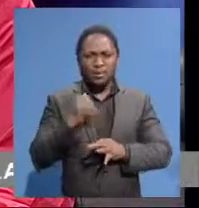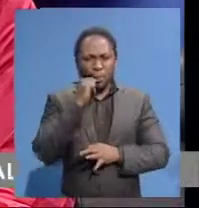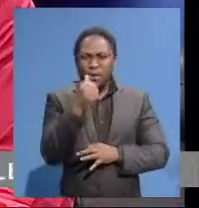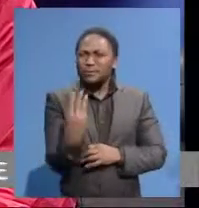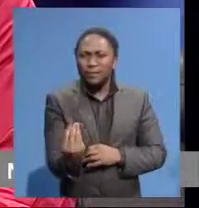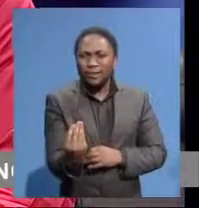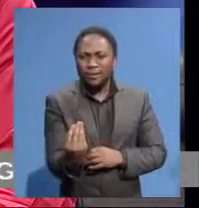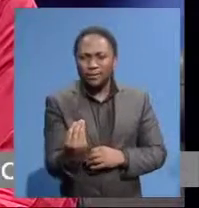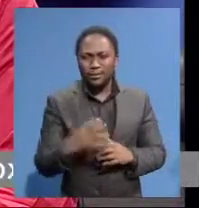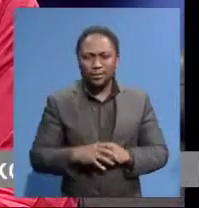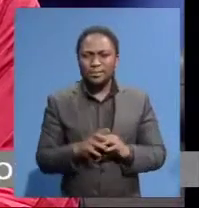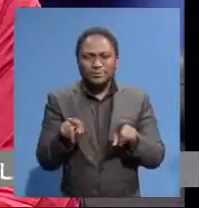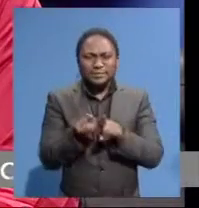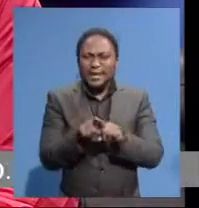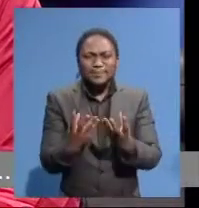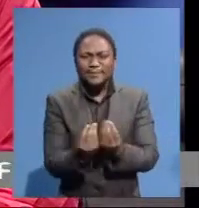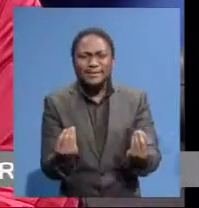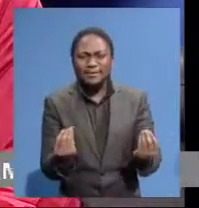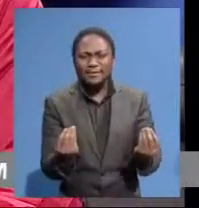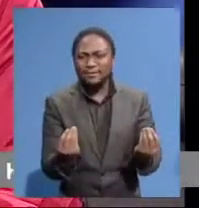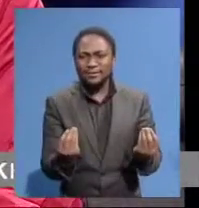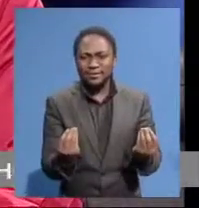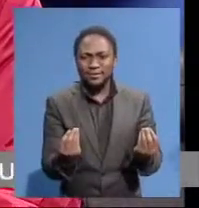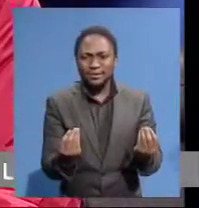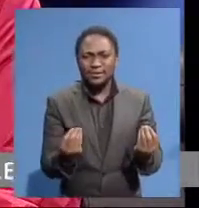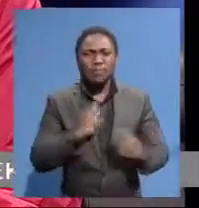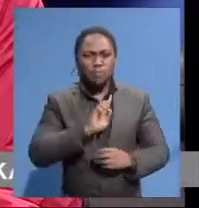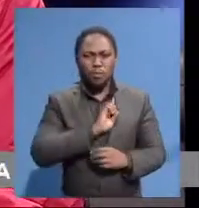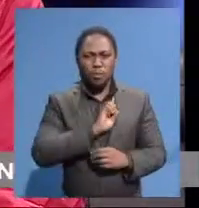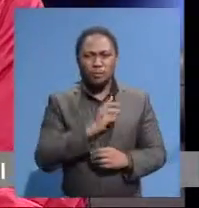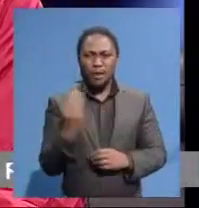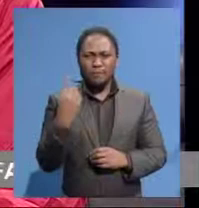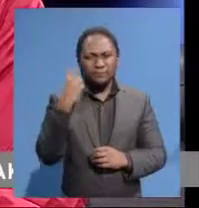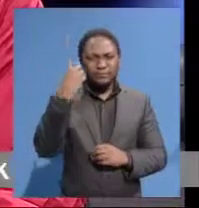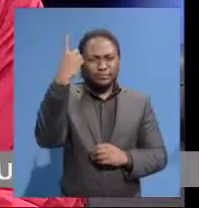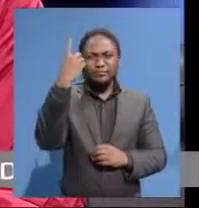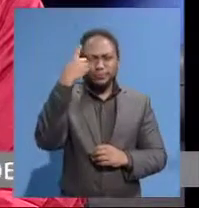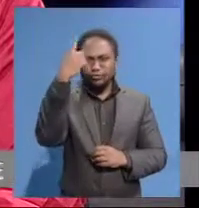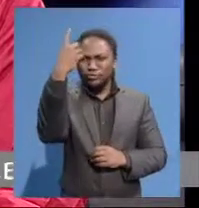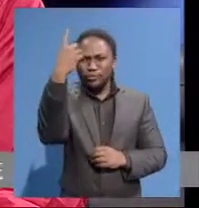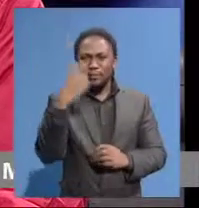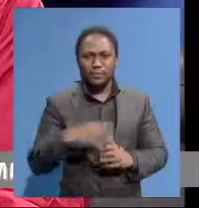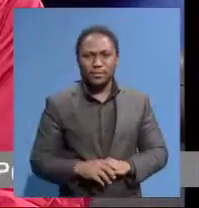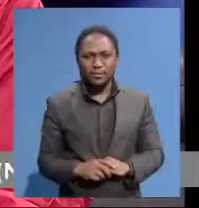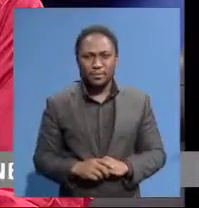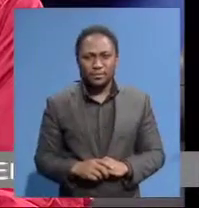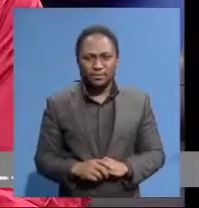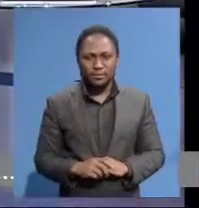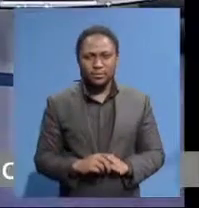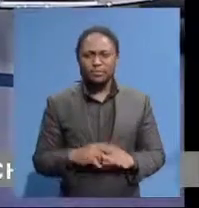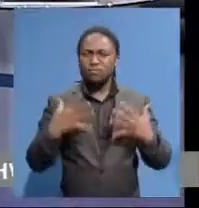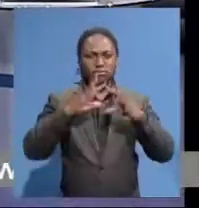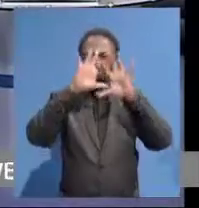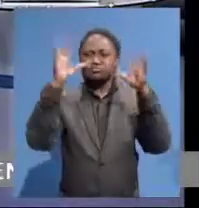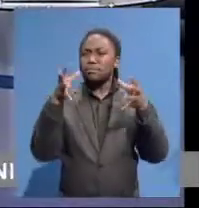not half adults. They're children on their own. These are full human beings. They need their own space, their own houses,